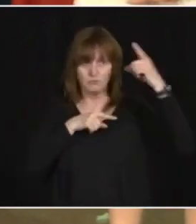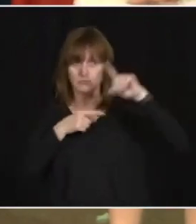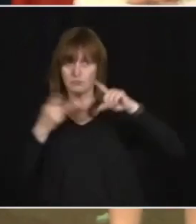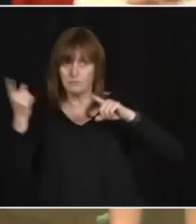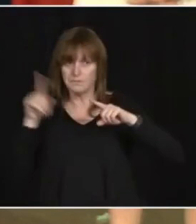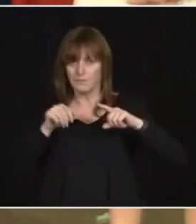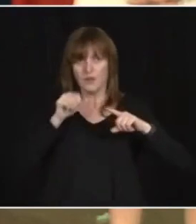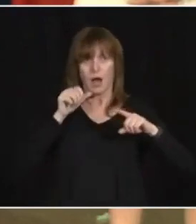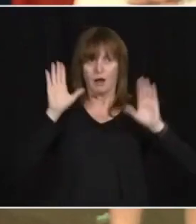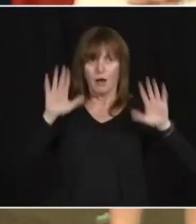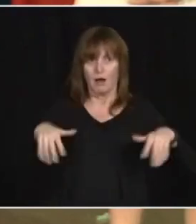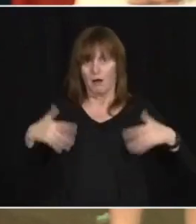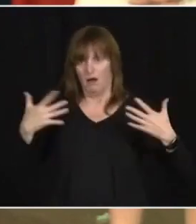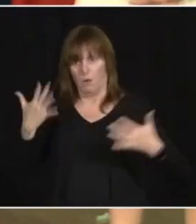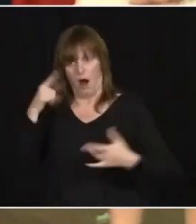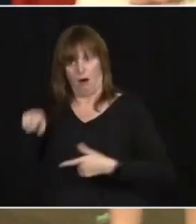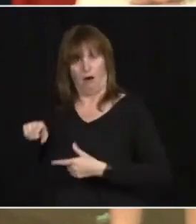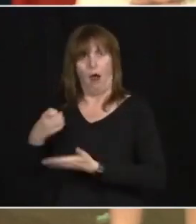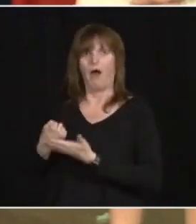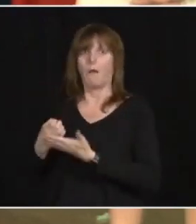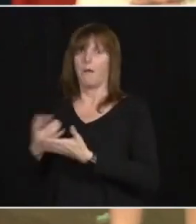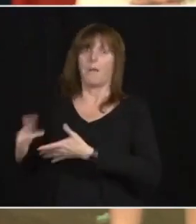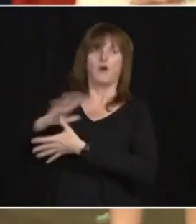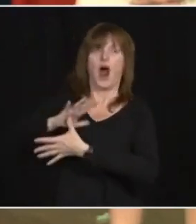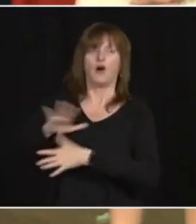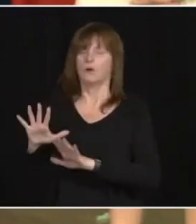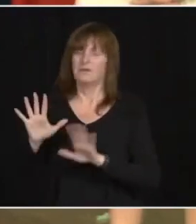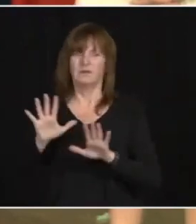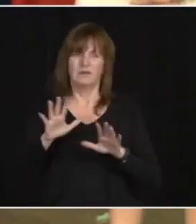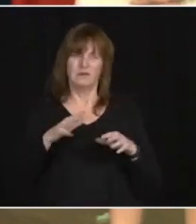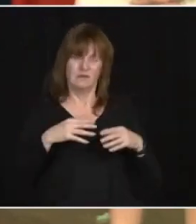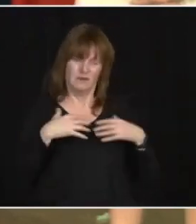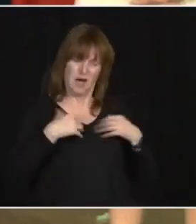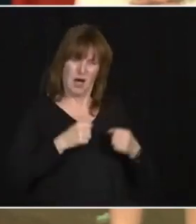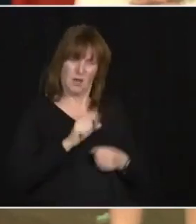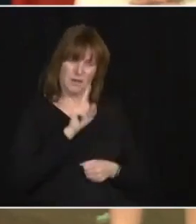on the economy. Health is more important than anything right